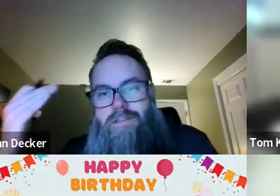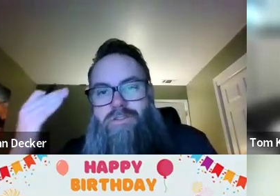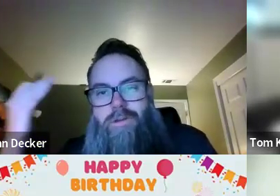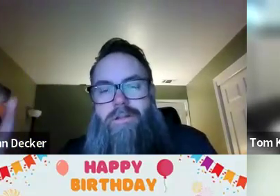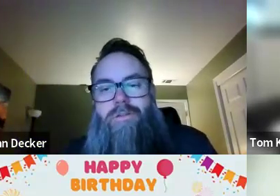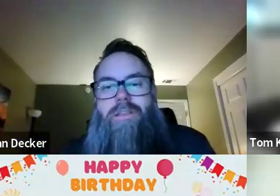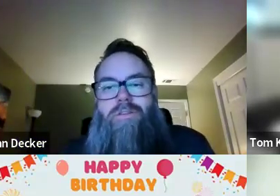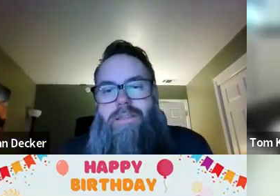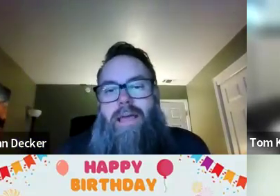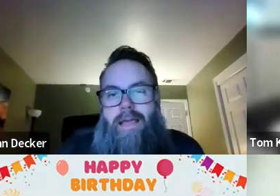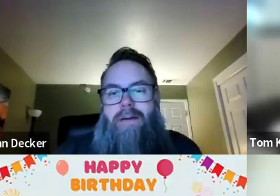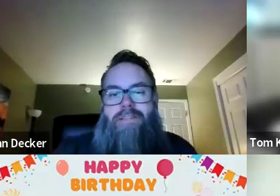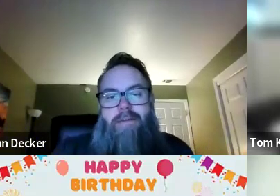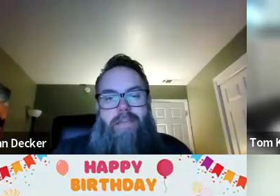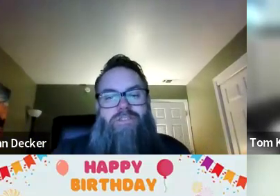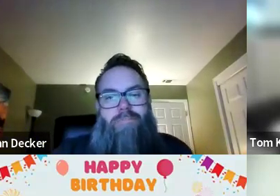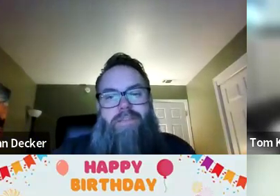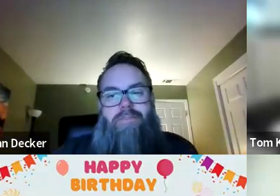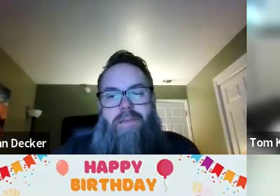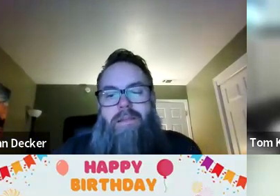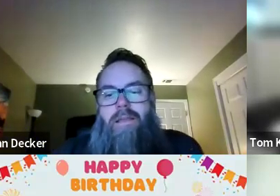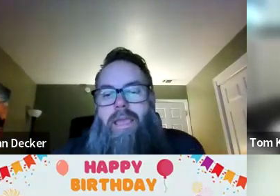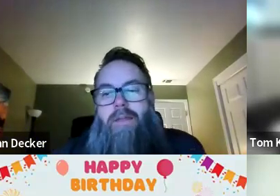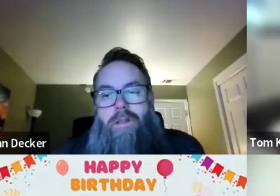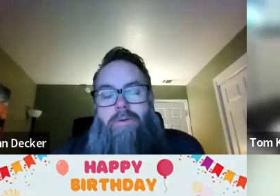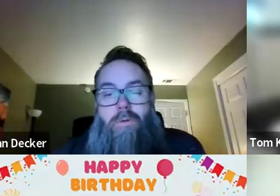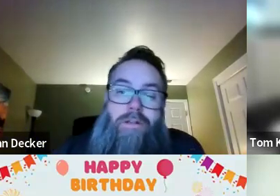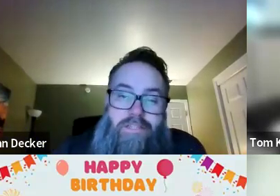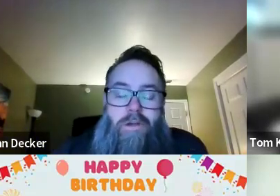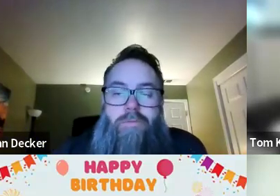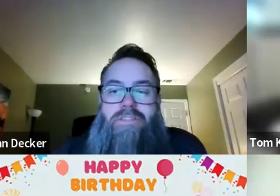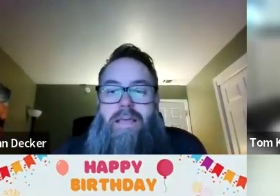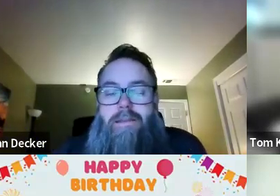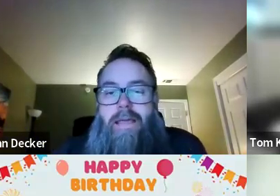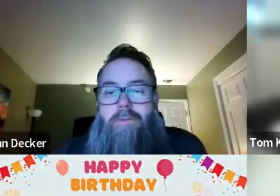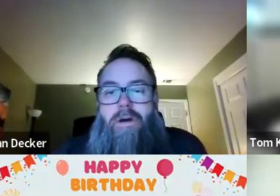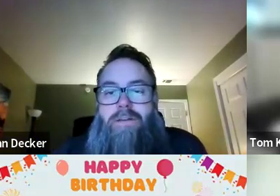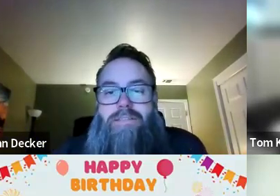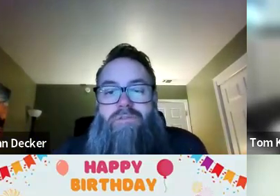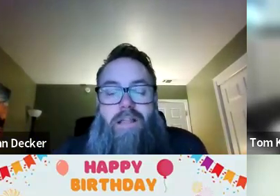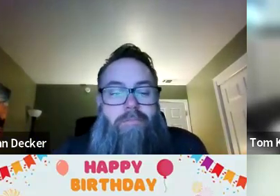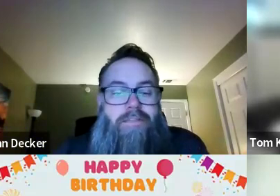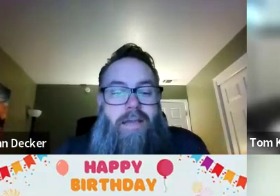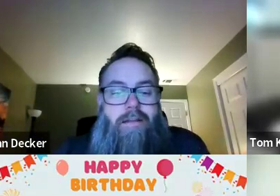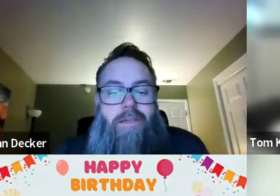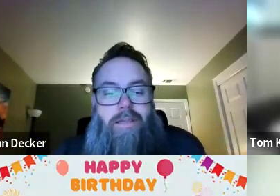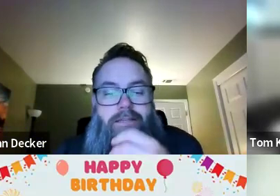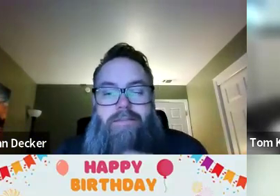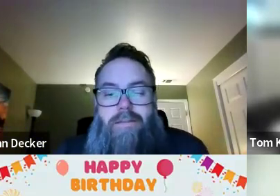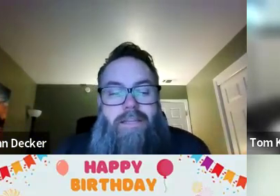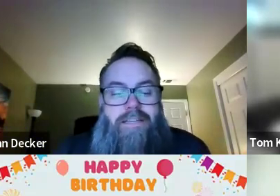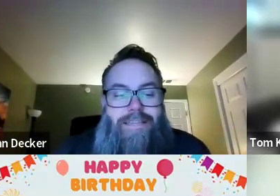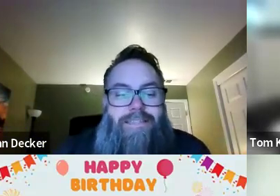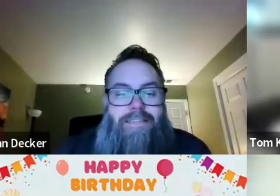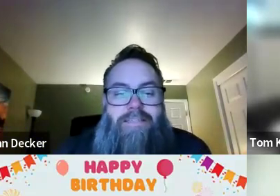that goes into it, including doing that housing navigation piece of it. And really what Rhonda is doing, which is that real housing development side of it,